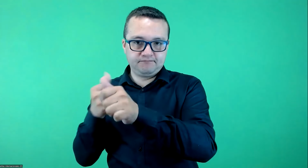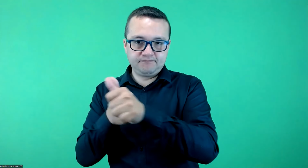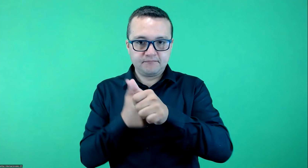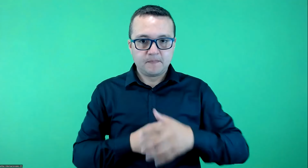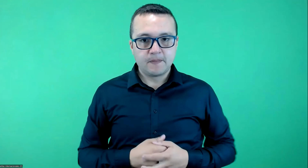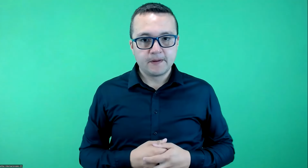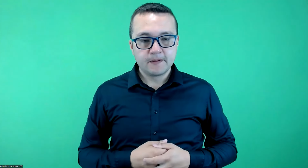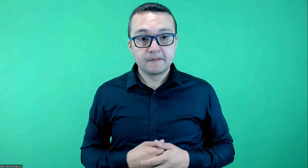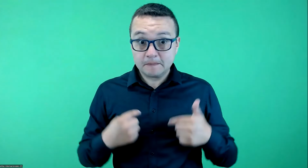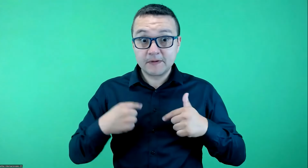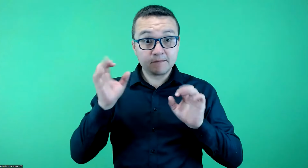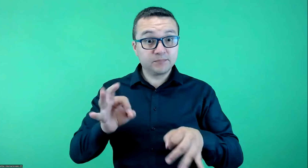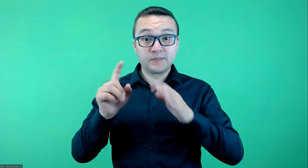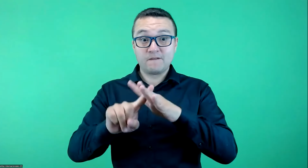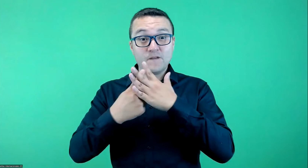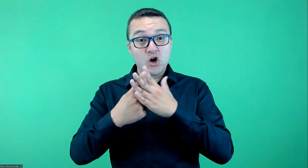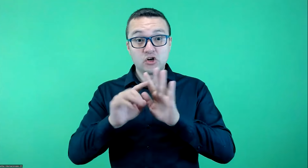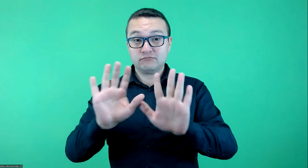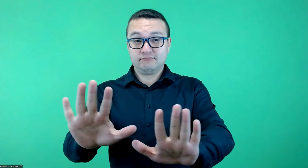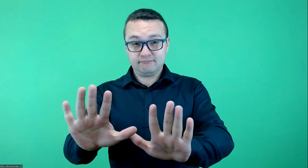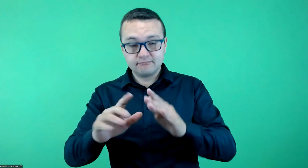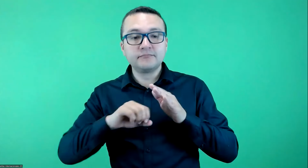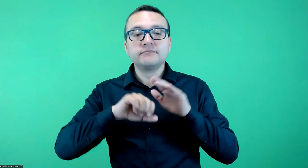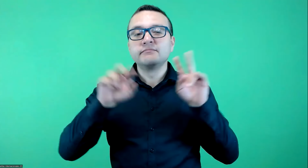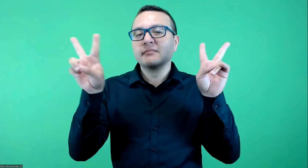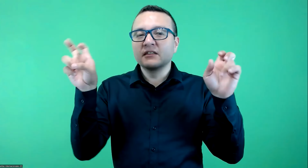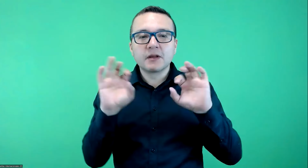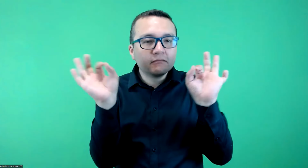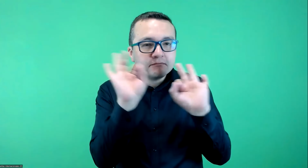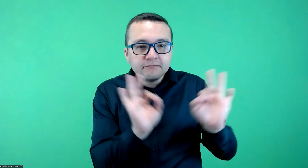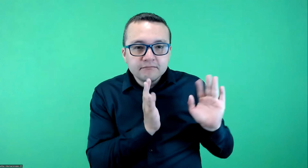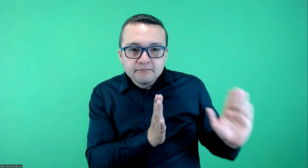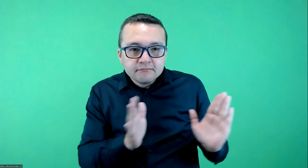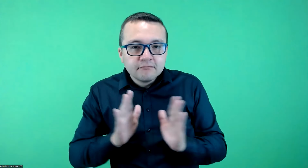present. Before beginning, I would like to address some housekeeping.